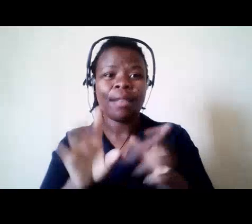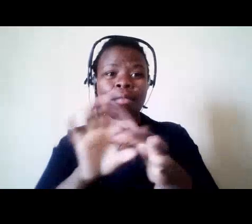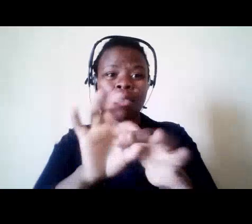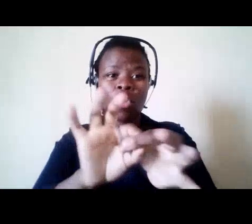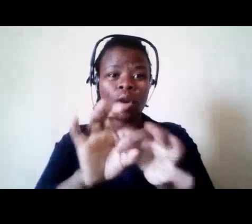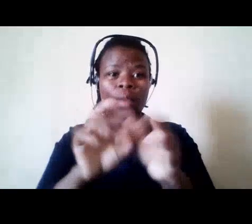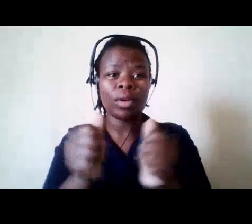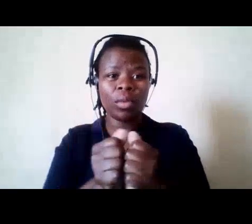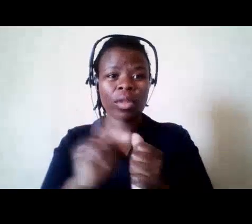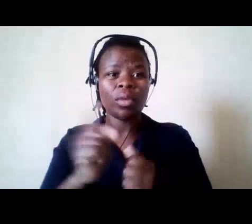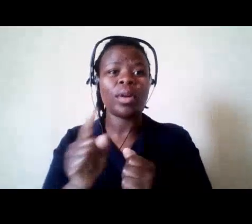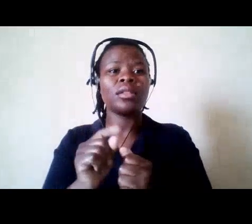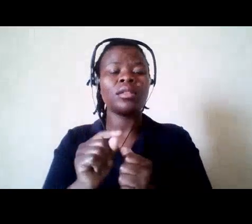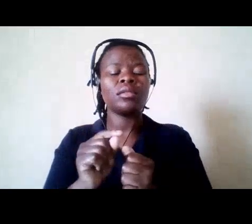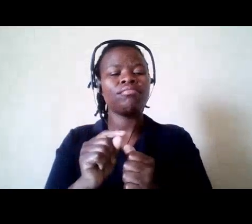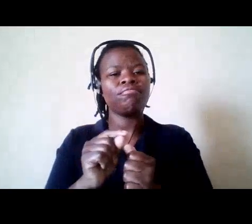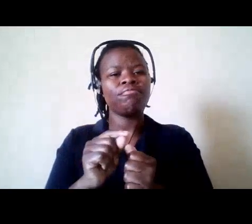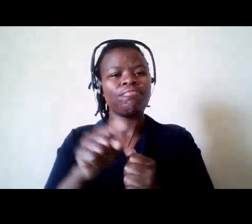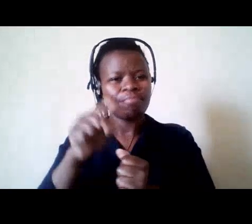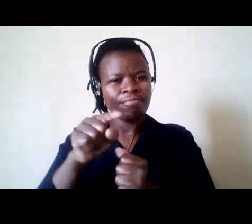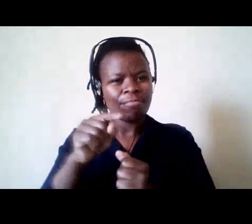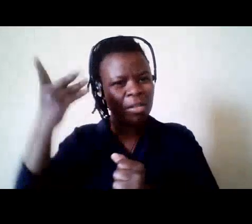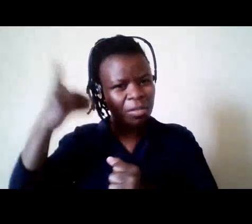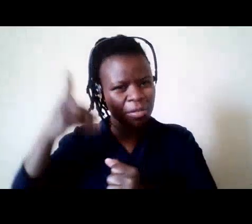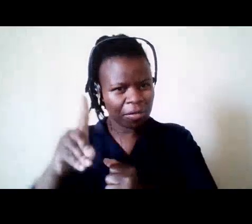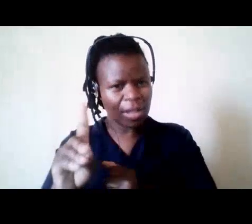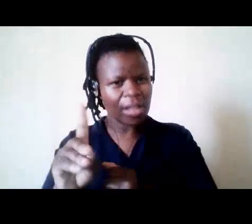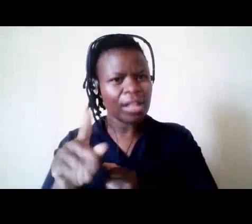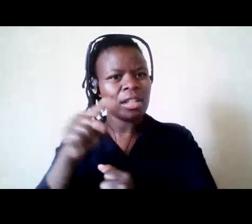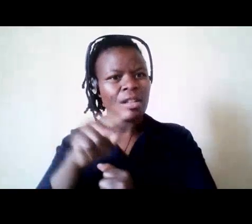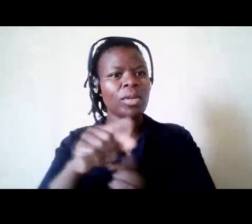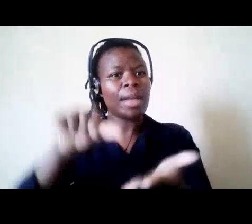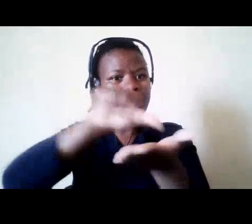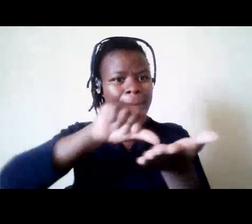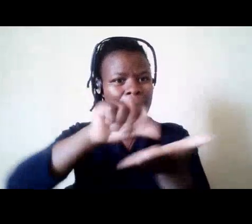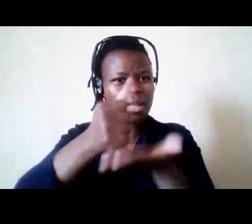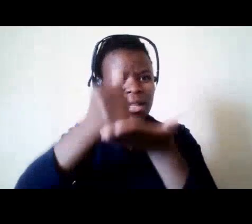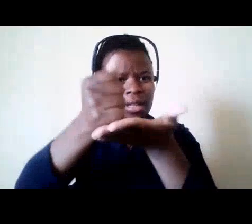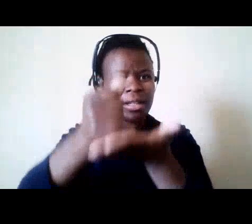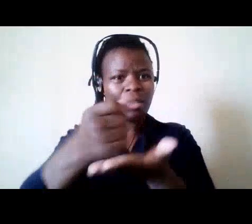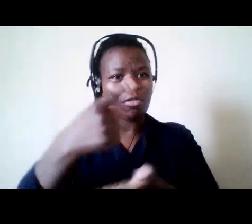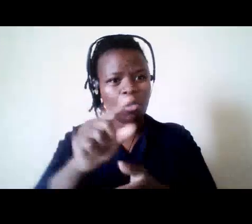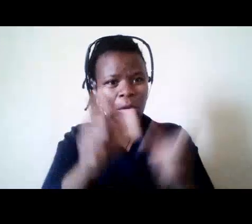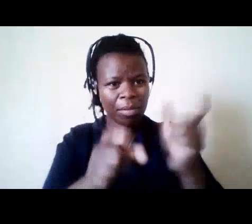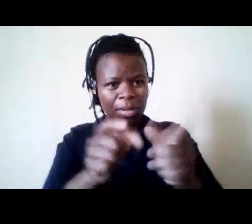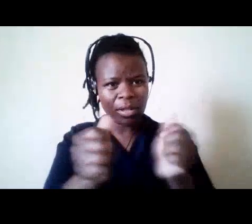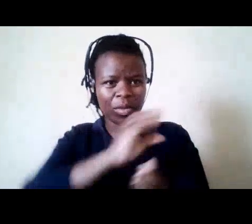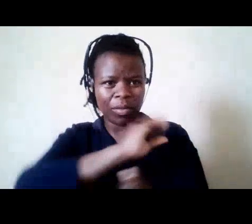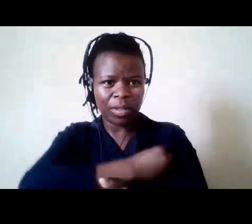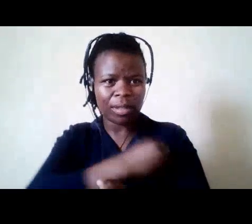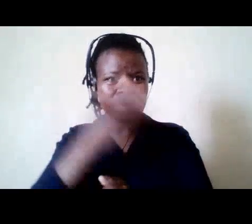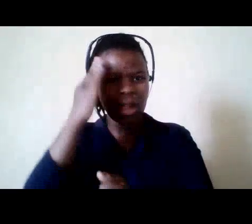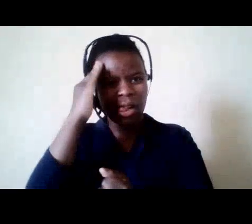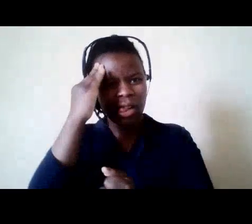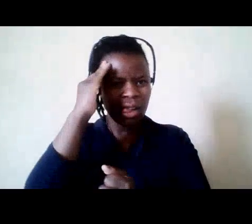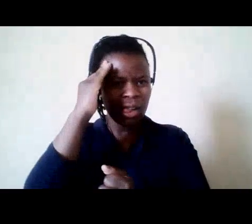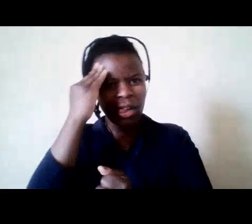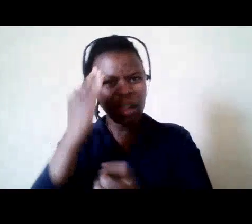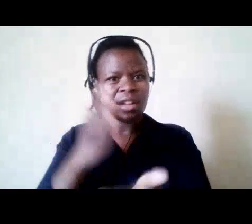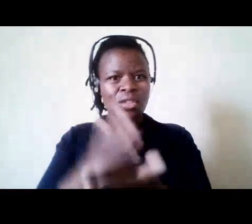Sciences on a scoping review of experiences of families of persons with intellectual disability. So our research interest areas are